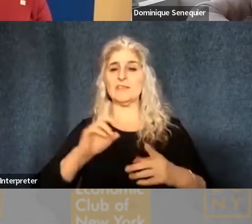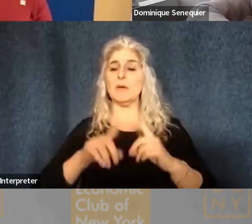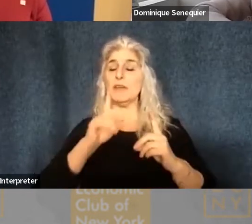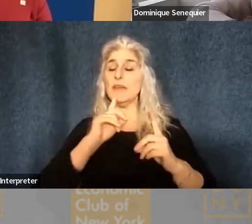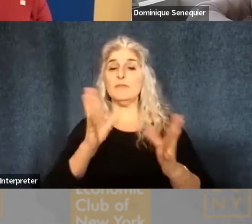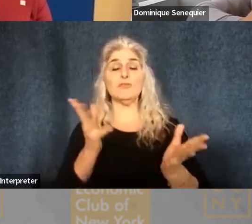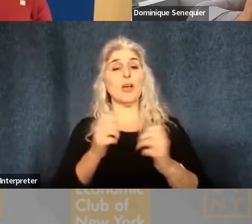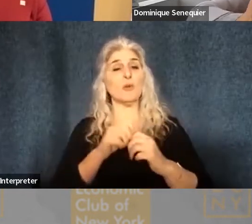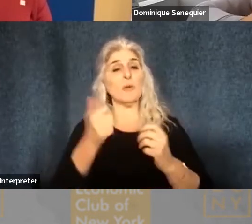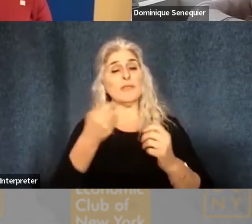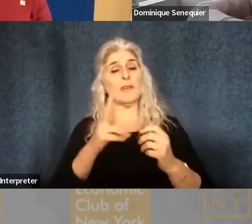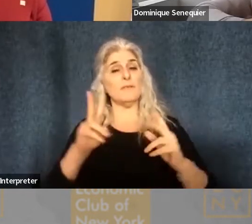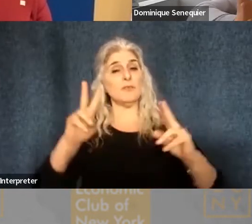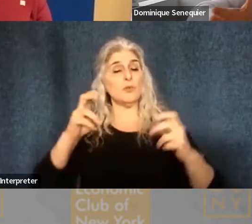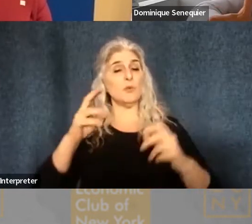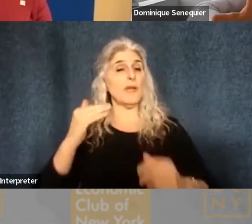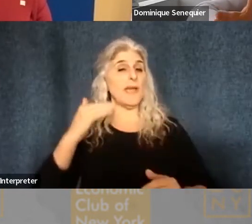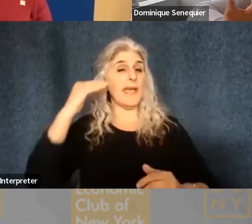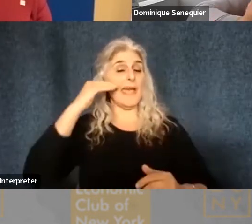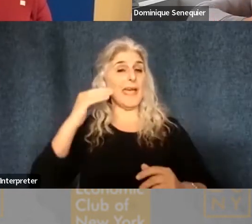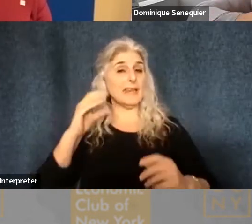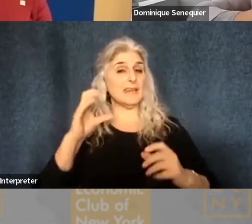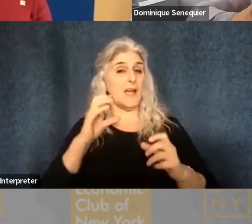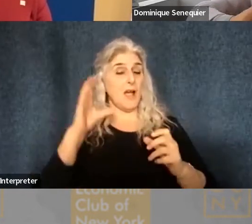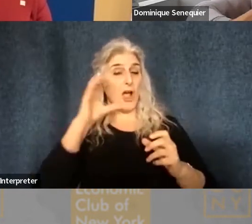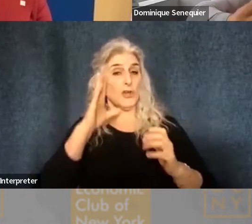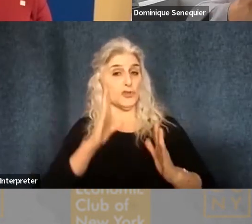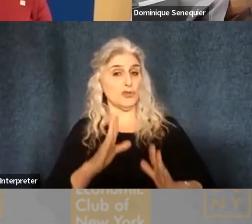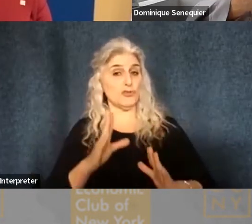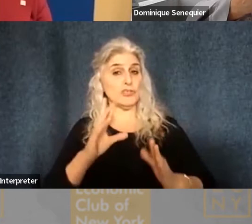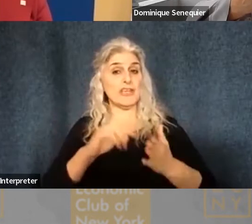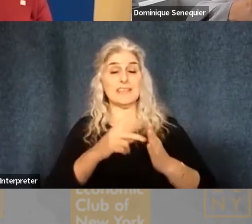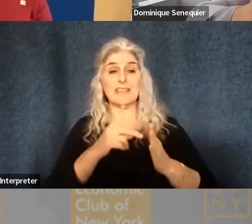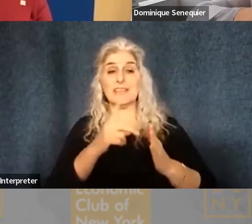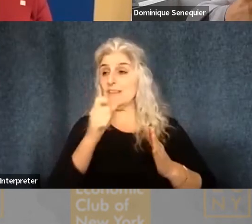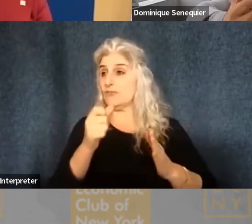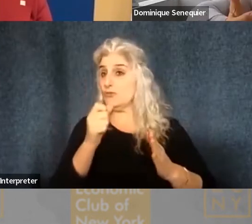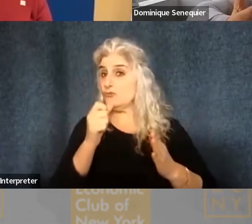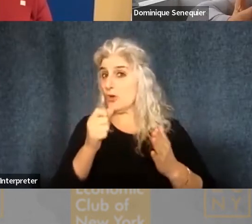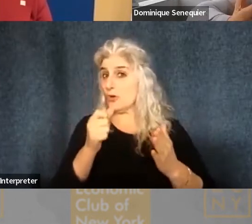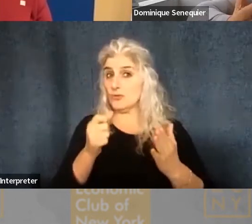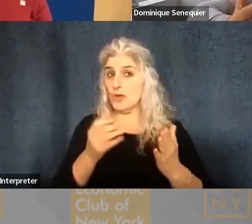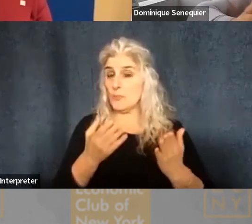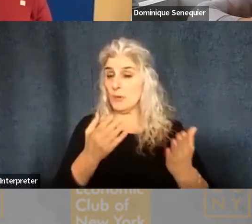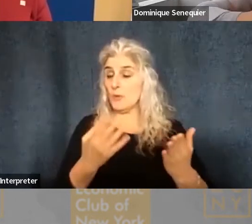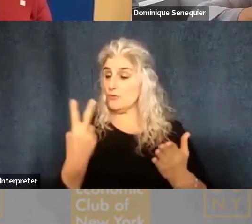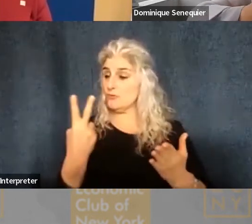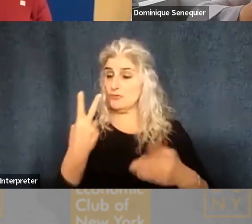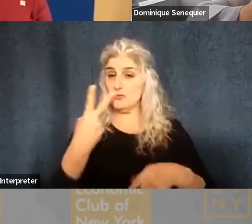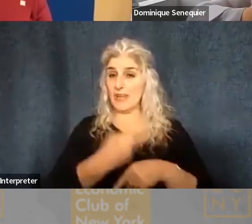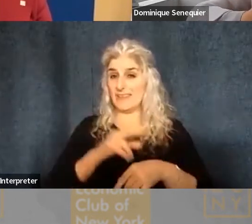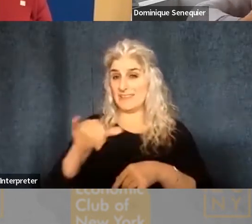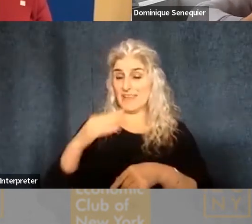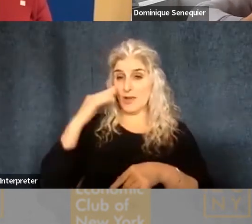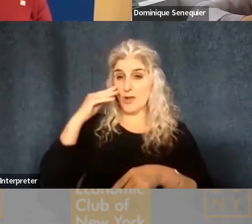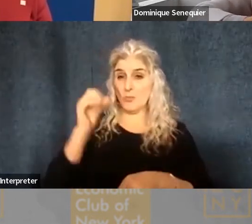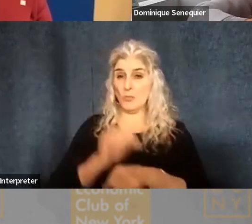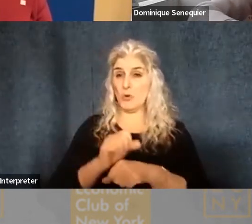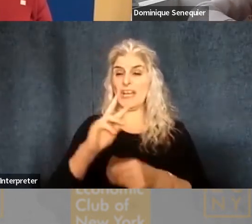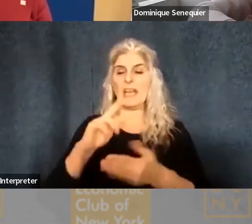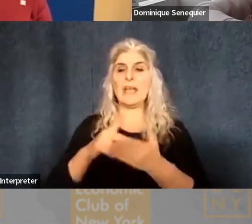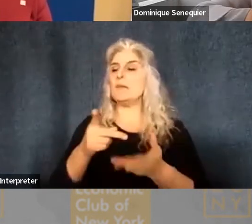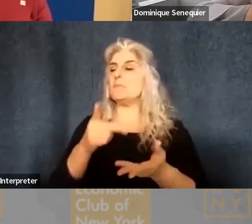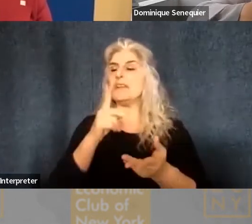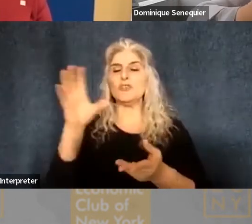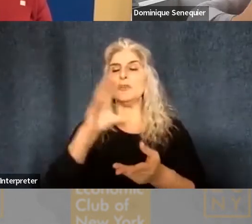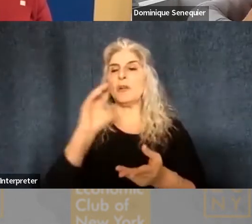headhunters, they say you are no longer competitive if you don't propose 2 days of home working. And Argent is